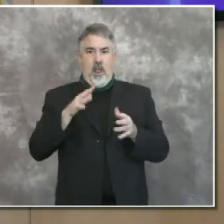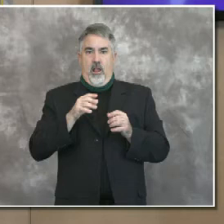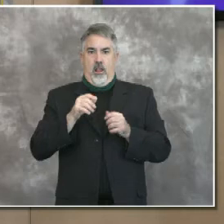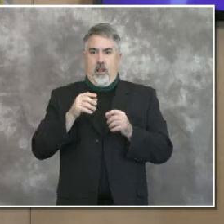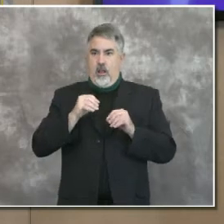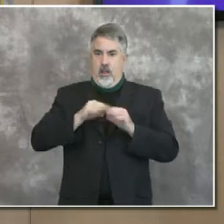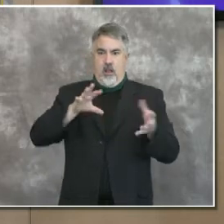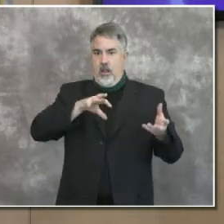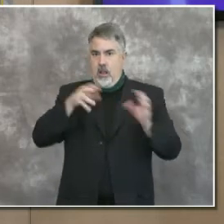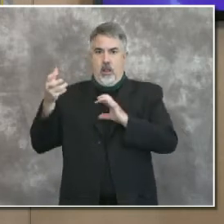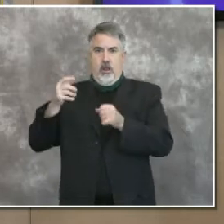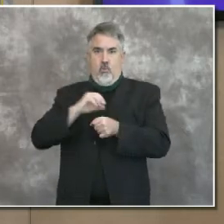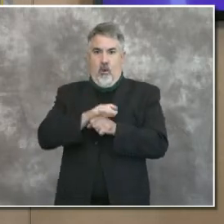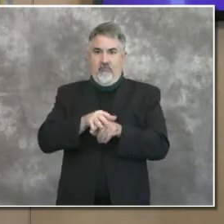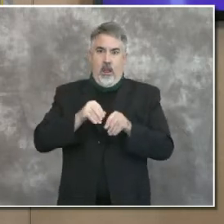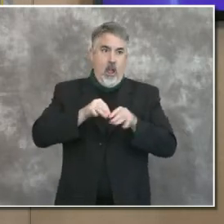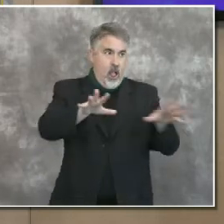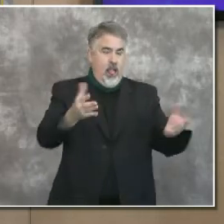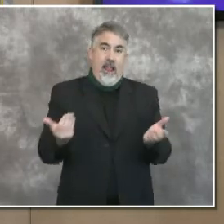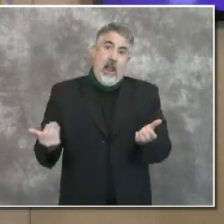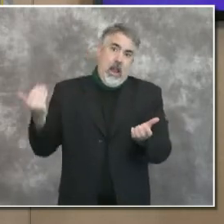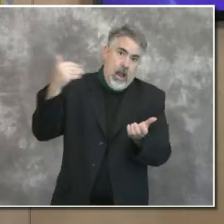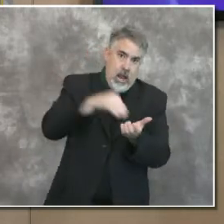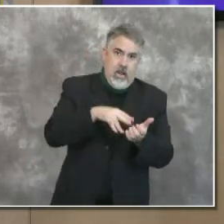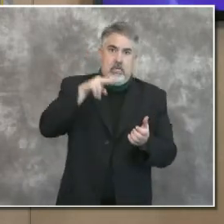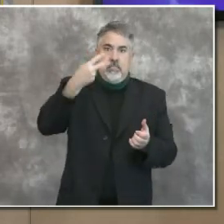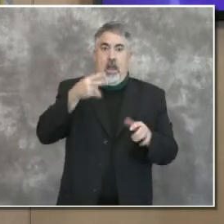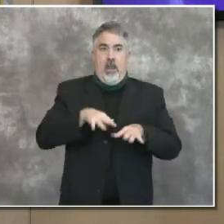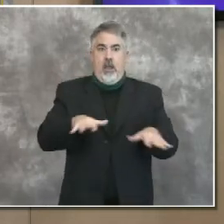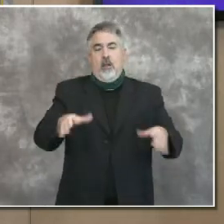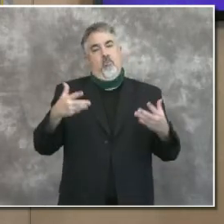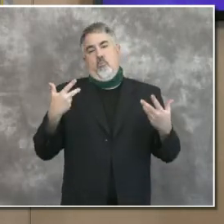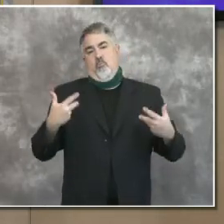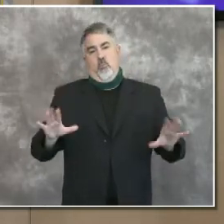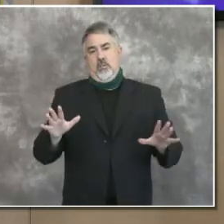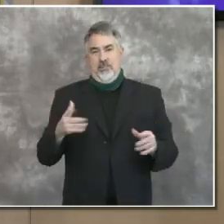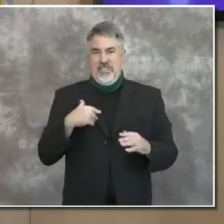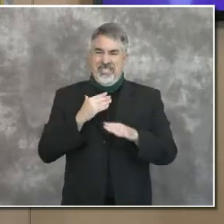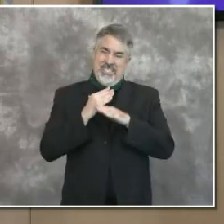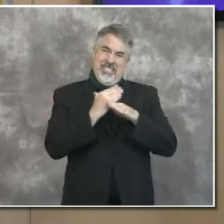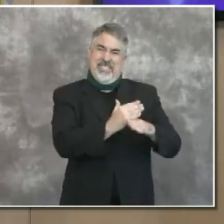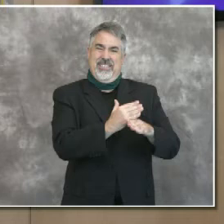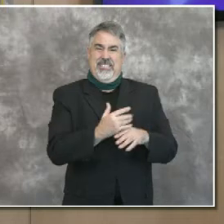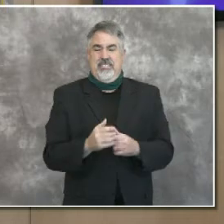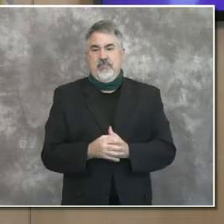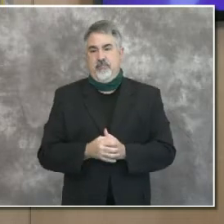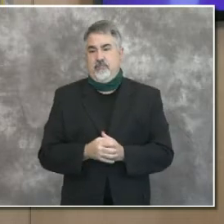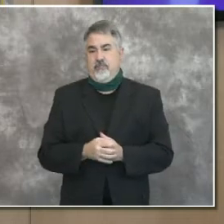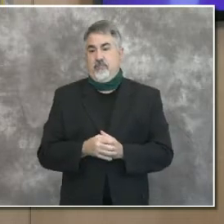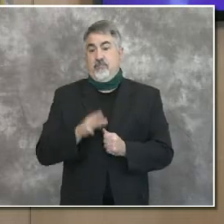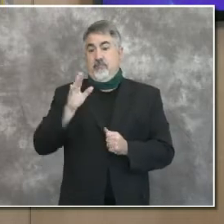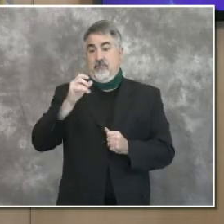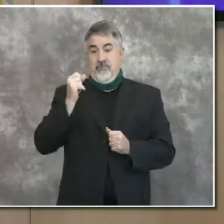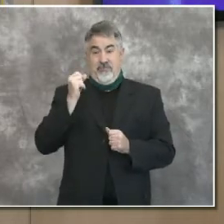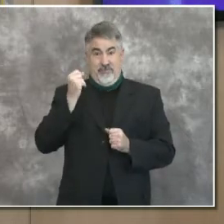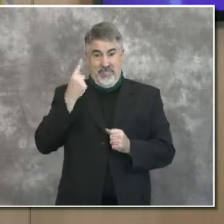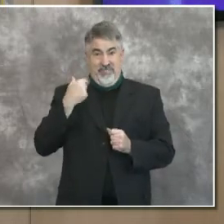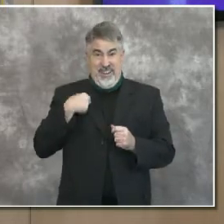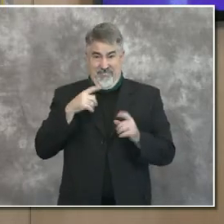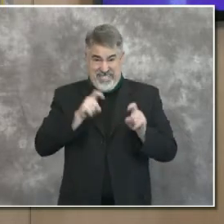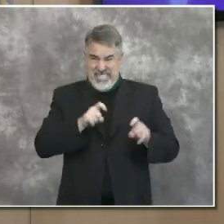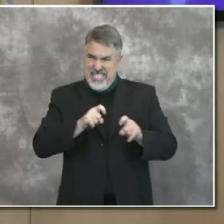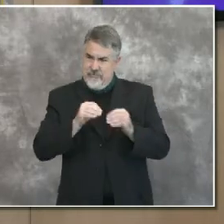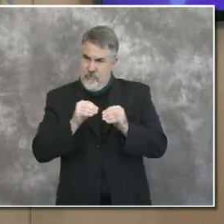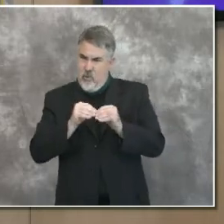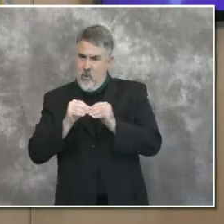quickly take hold and we could see widespread outbreaks. If we are able to quickly test everyone who is symptomatic or is